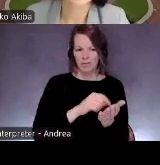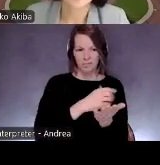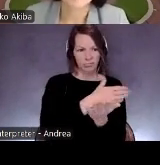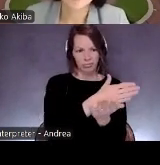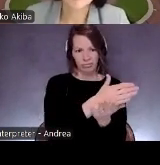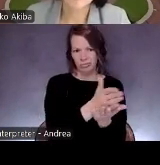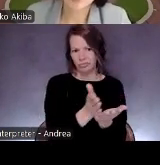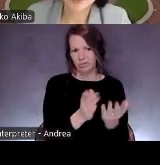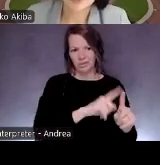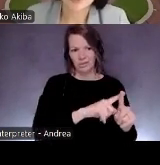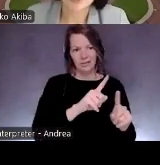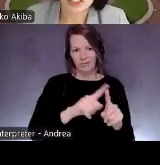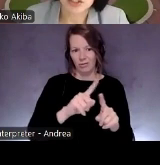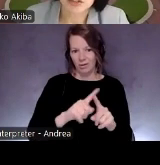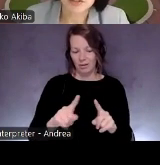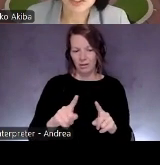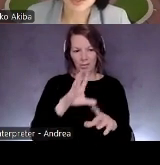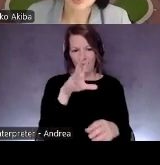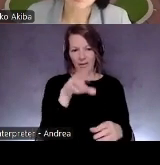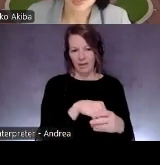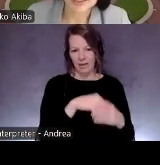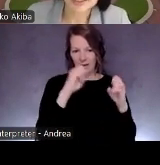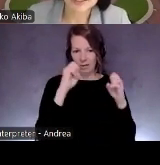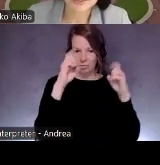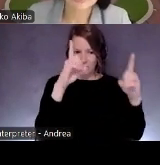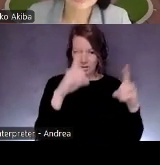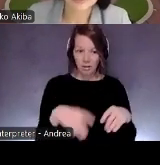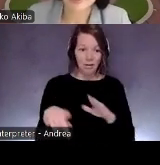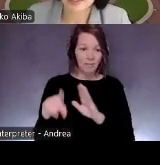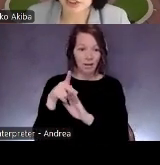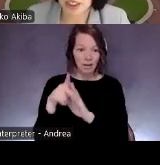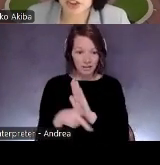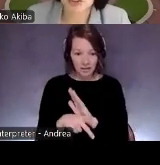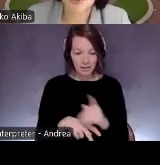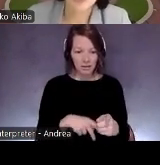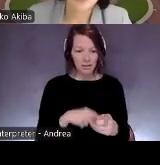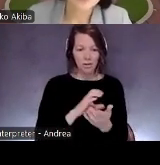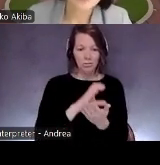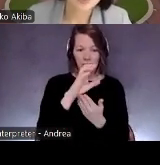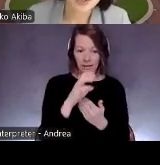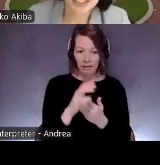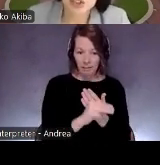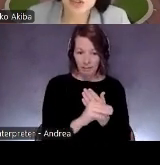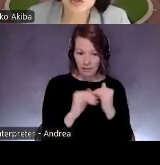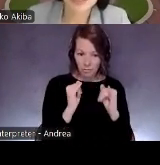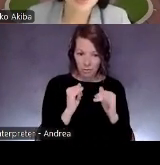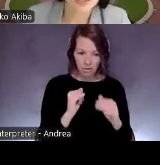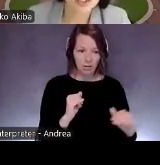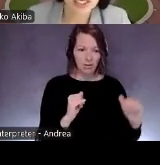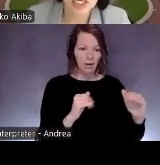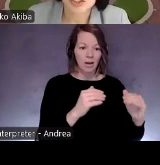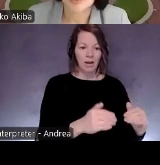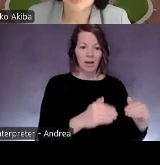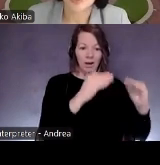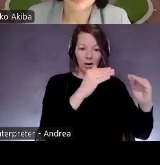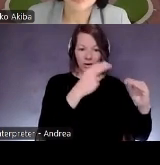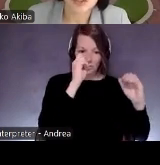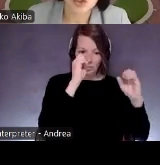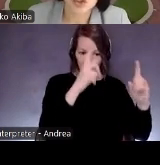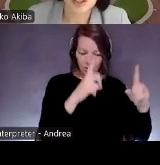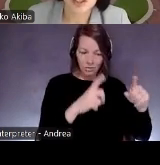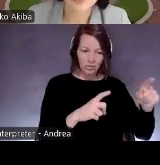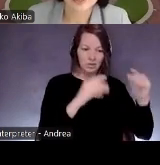different fields within the education. So education policy, curriculum instruction, higher education, teacher